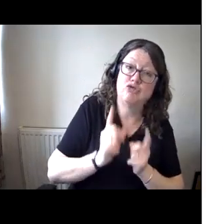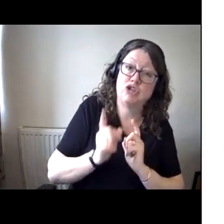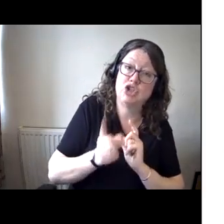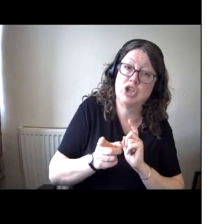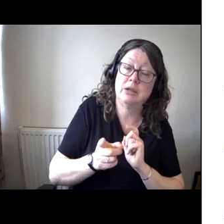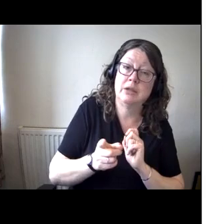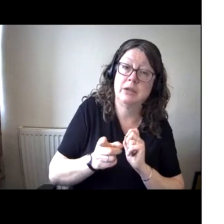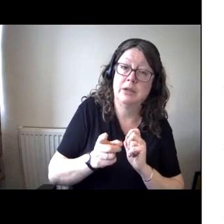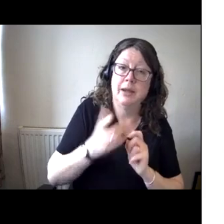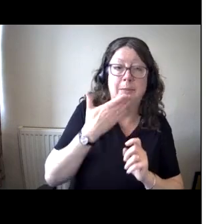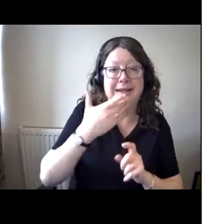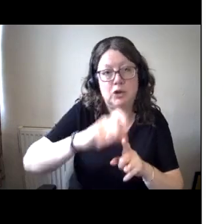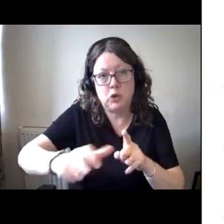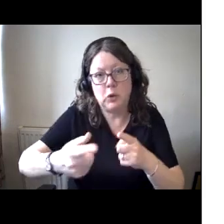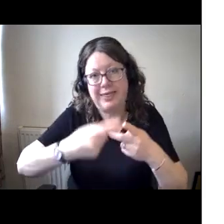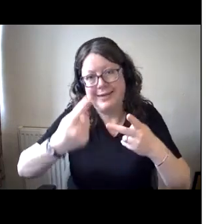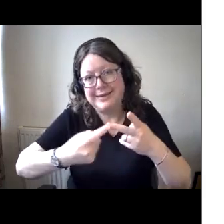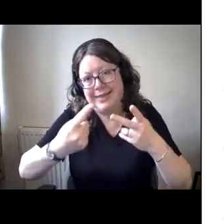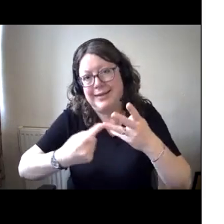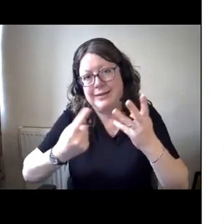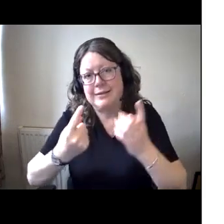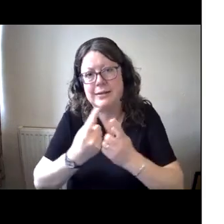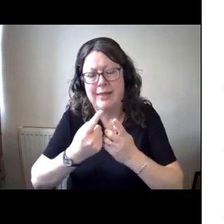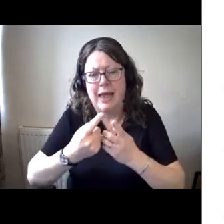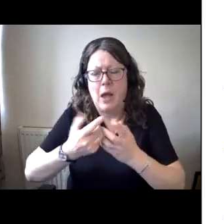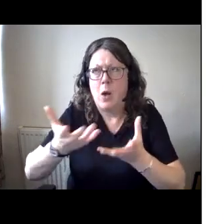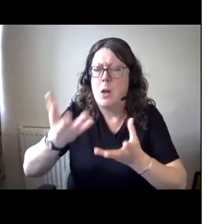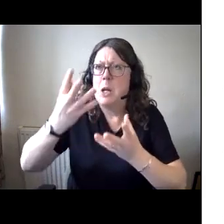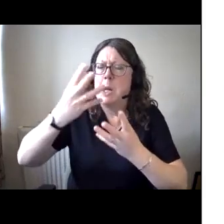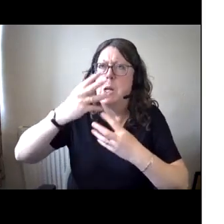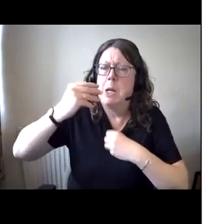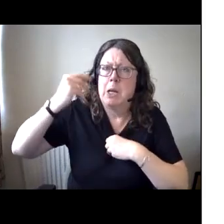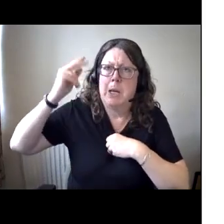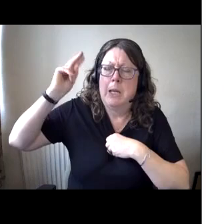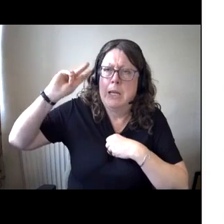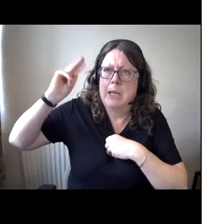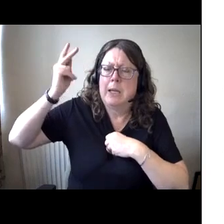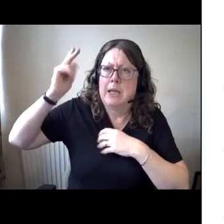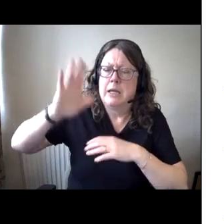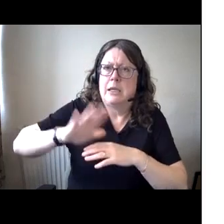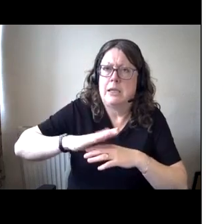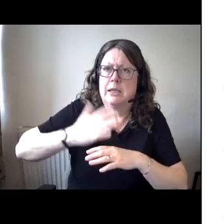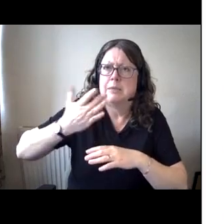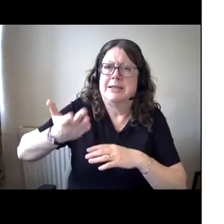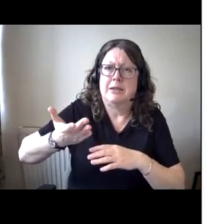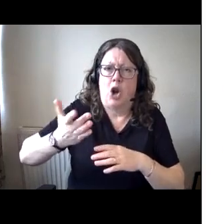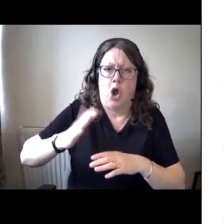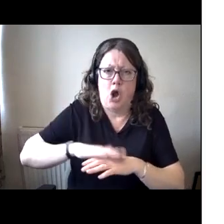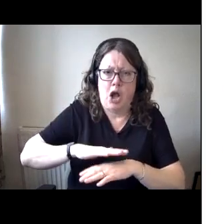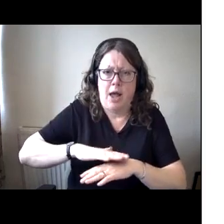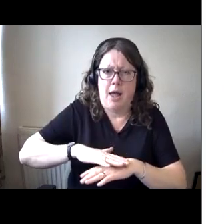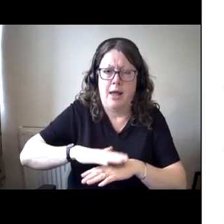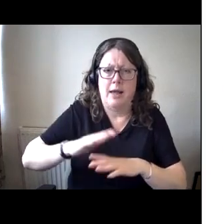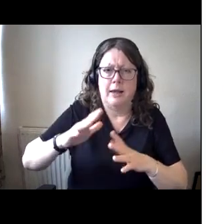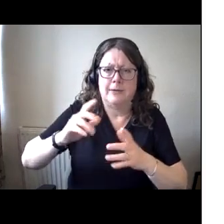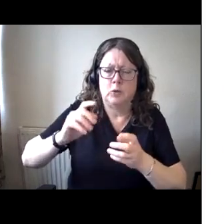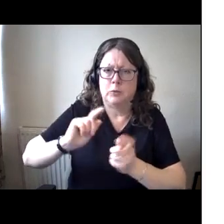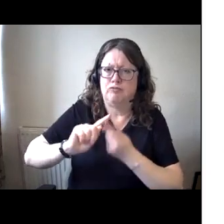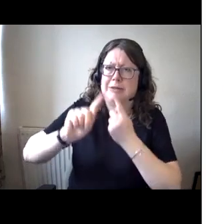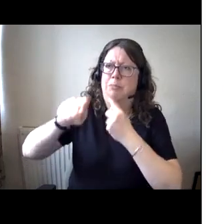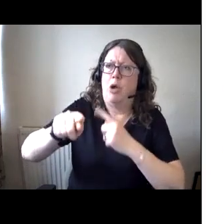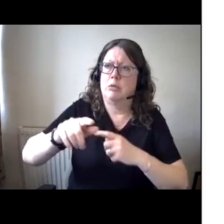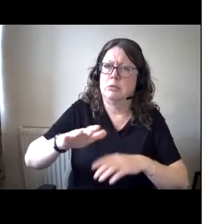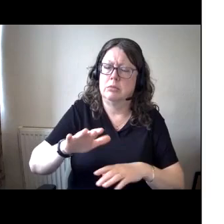to process what we've asked of them and to formulate that response and to respond to that. Some of our young people as well, in terms